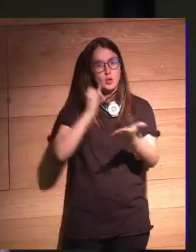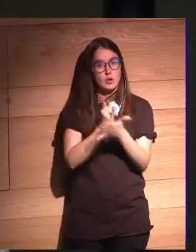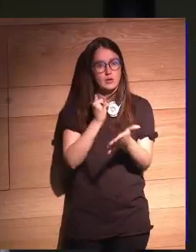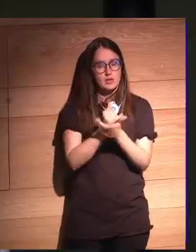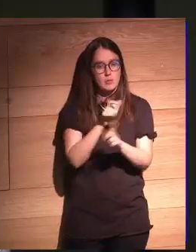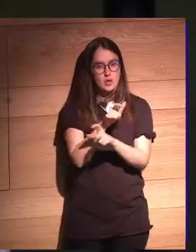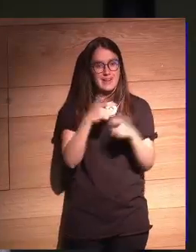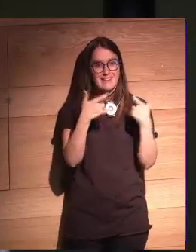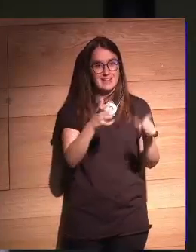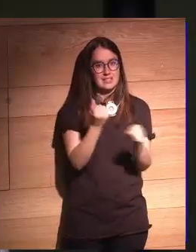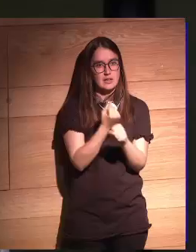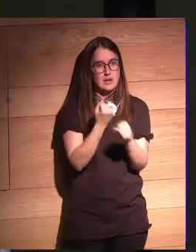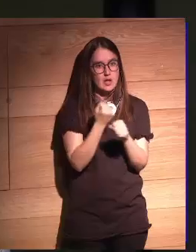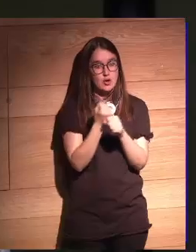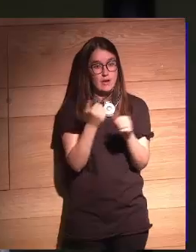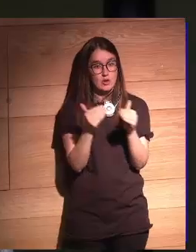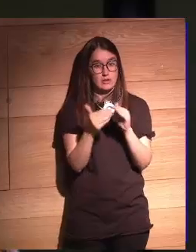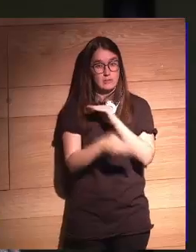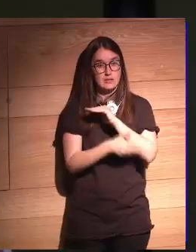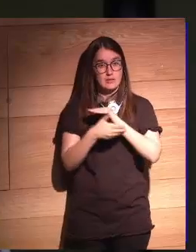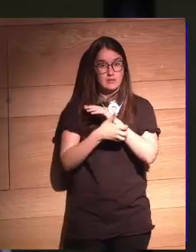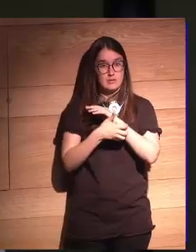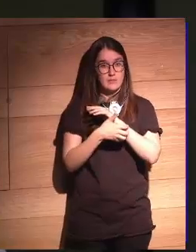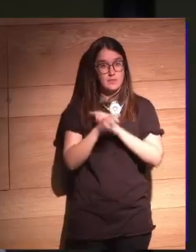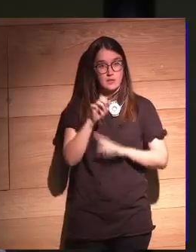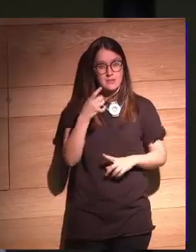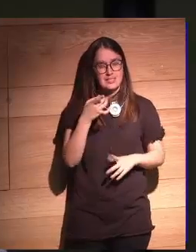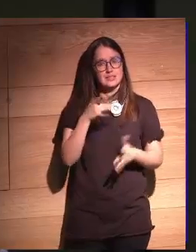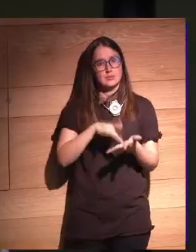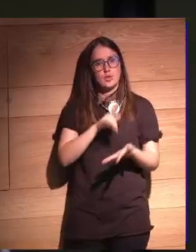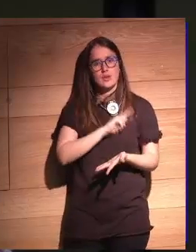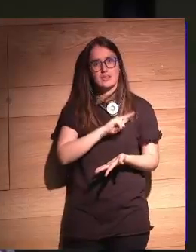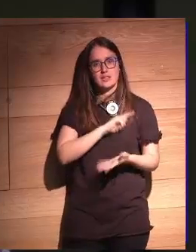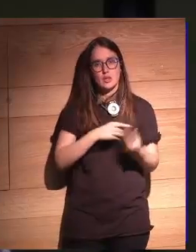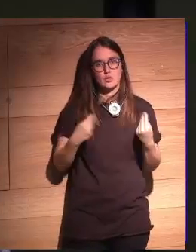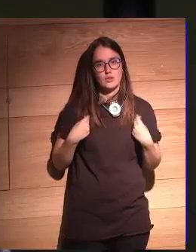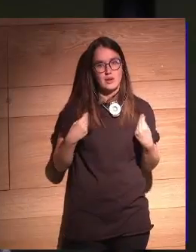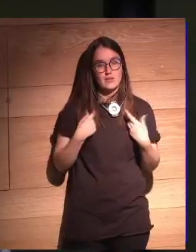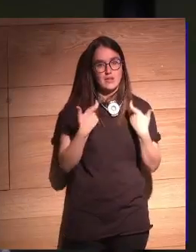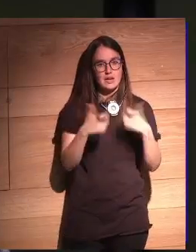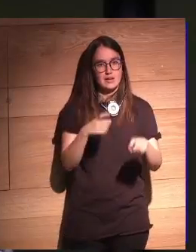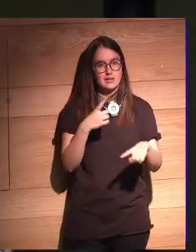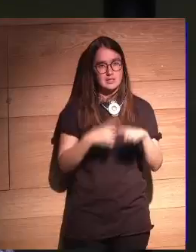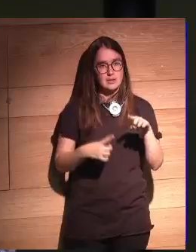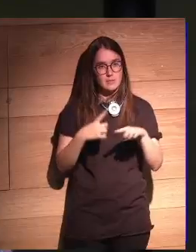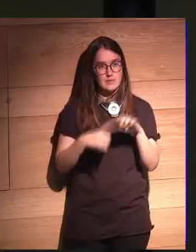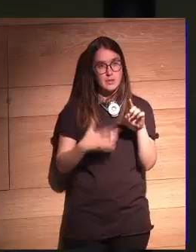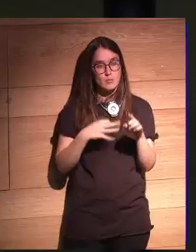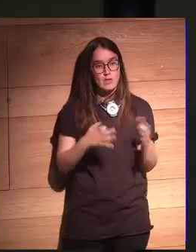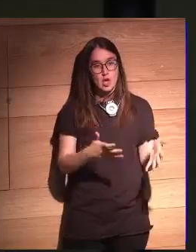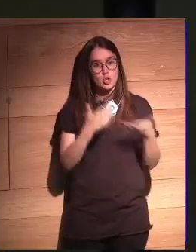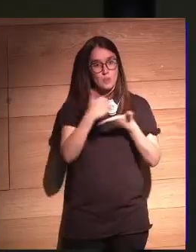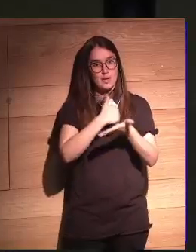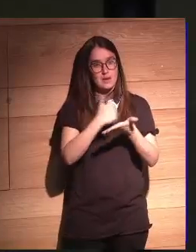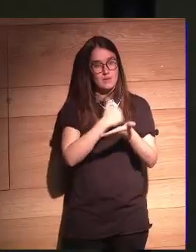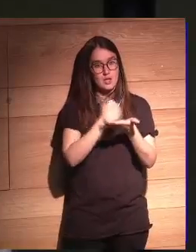But there's also a sense in which middle class lives and even corporate profitability is being cut